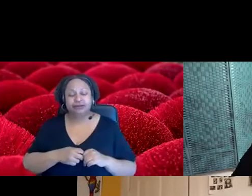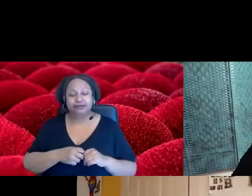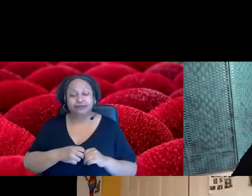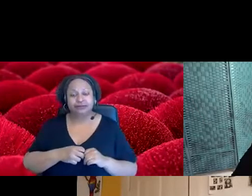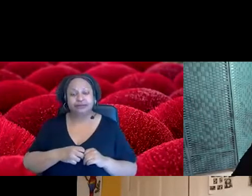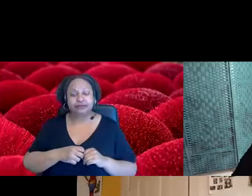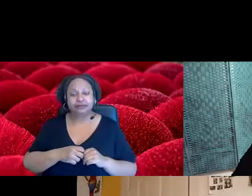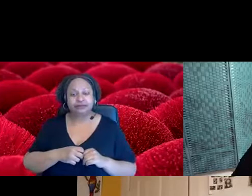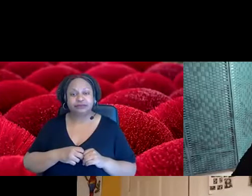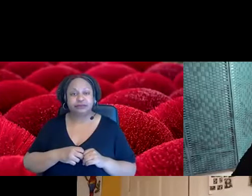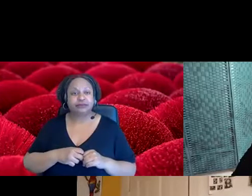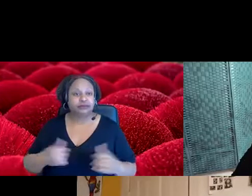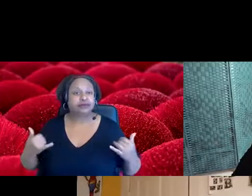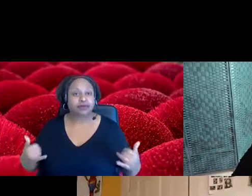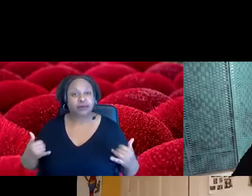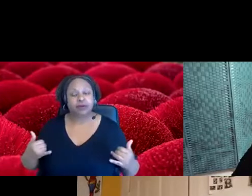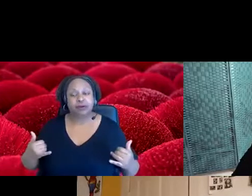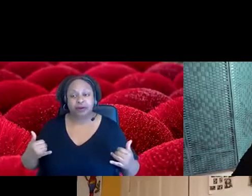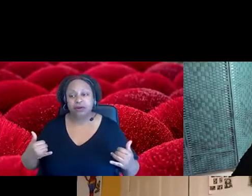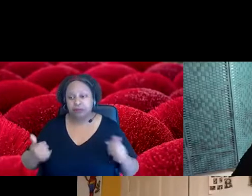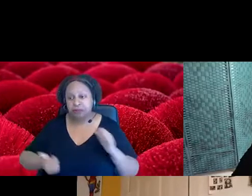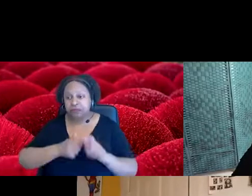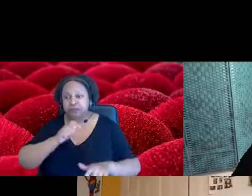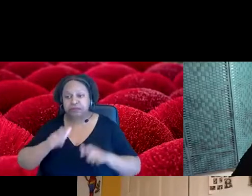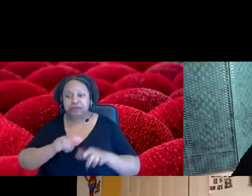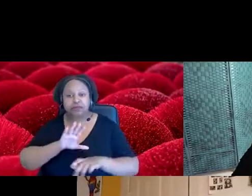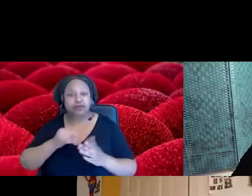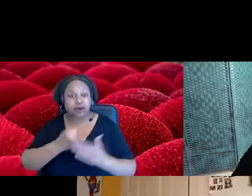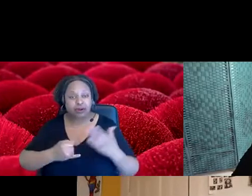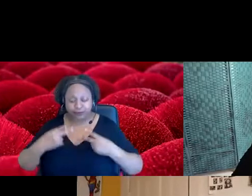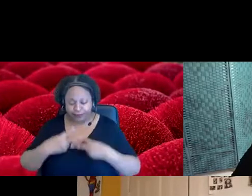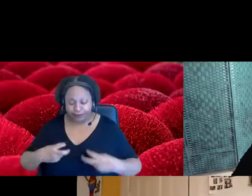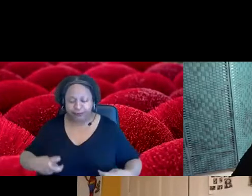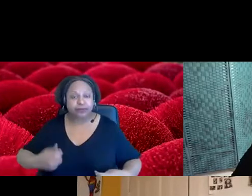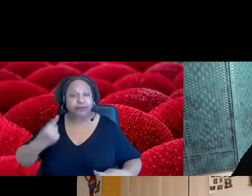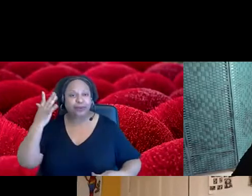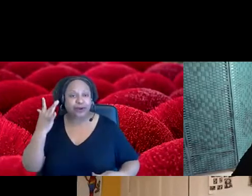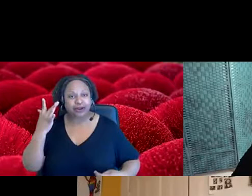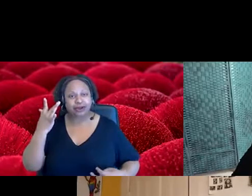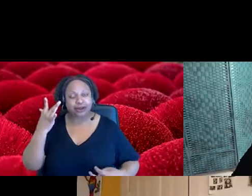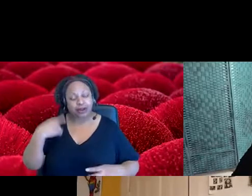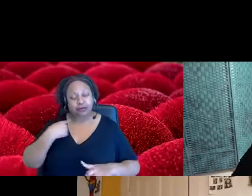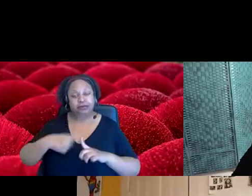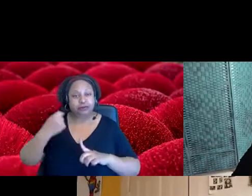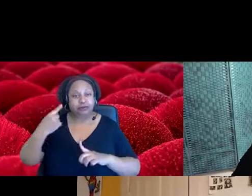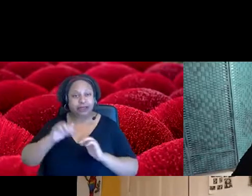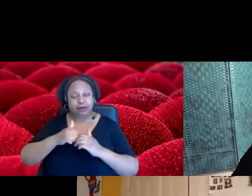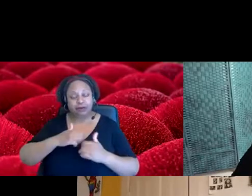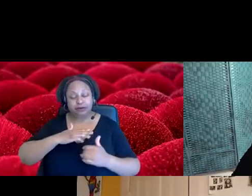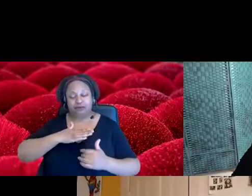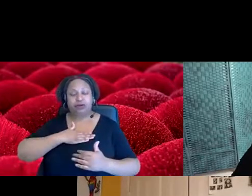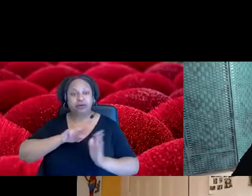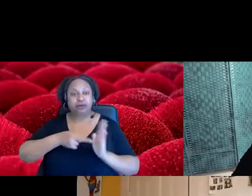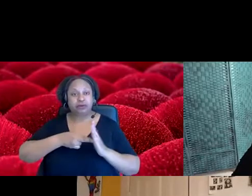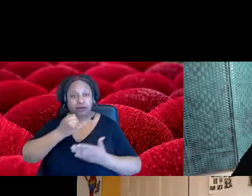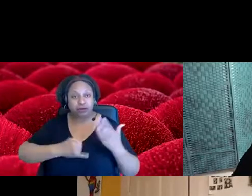have a concrete understanding of why we're doing what we're doing, and also for the importance of it in society. But absolutely,